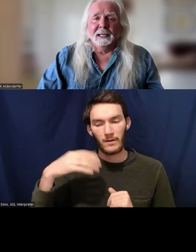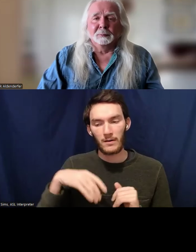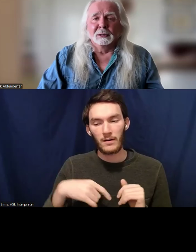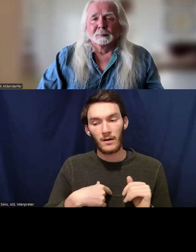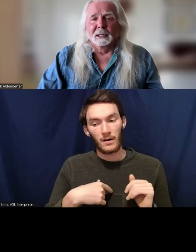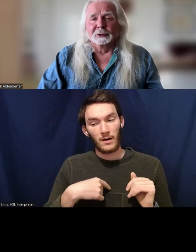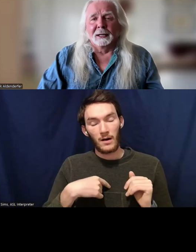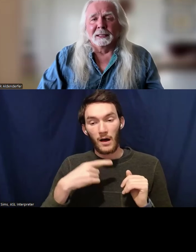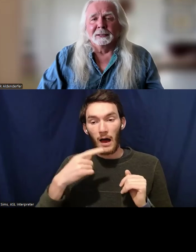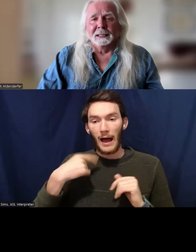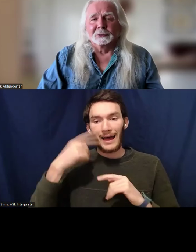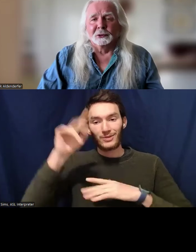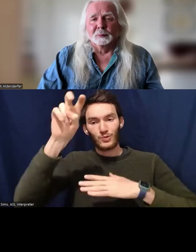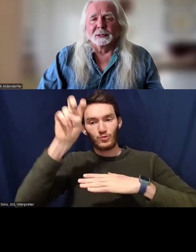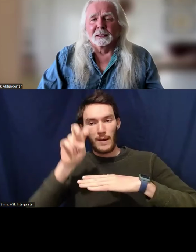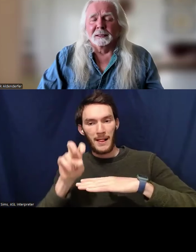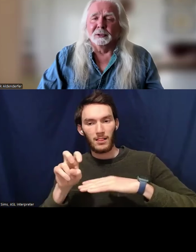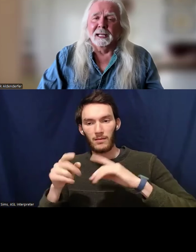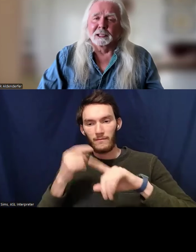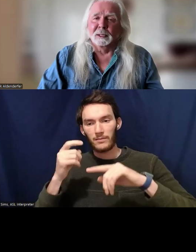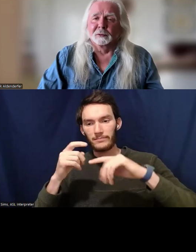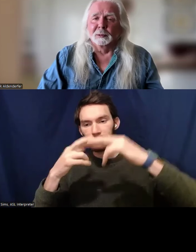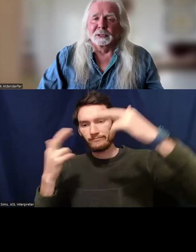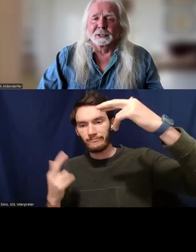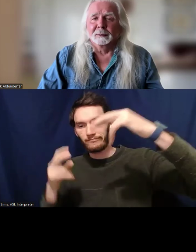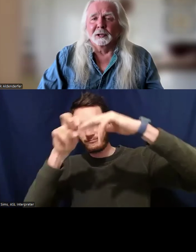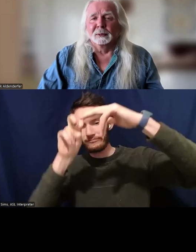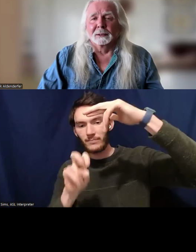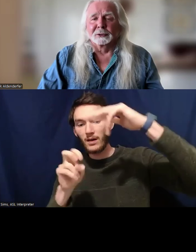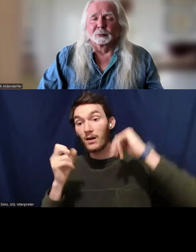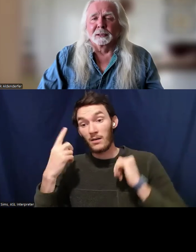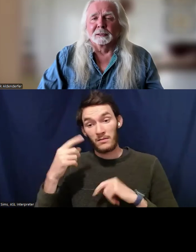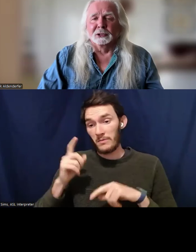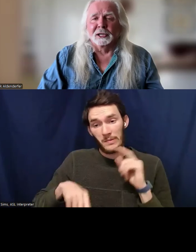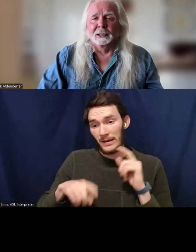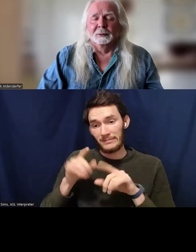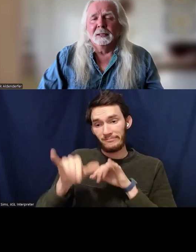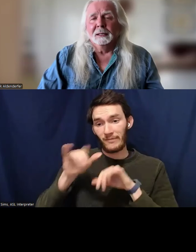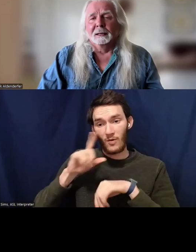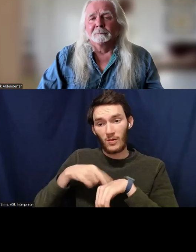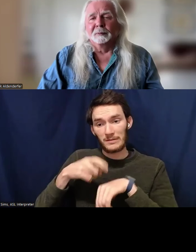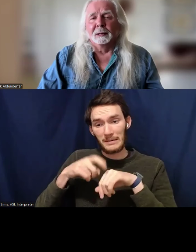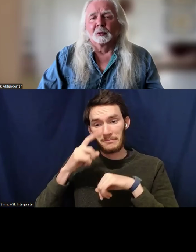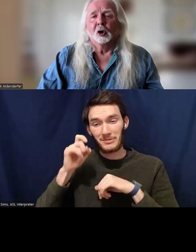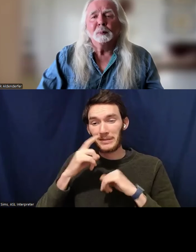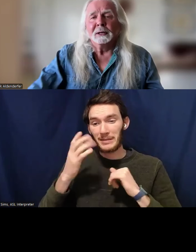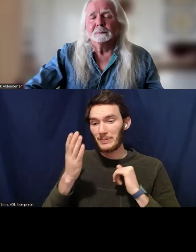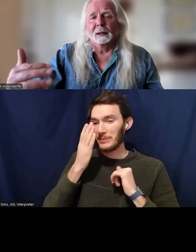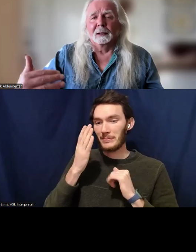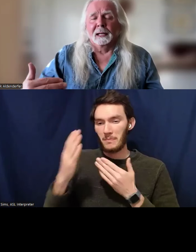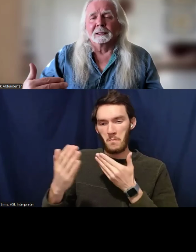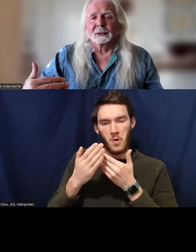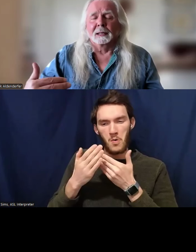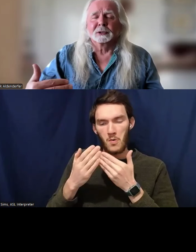I had to be rappelled down into these tombs. You can't spend very much time there because they're relatively shallow. They were opened up